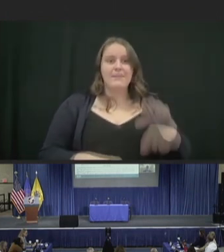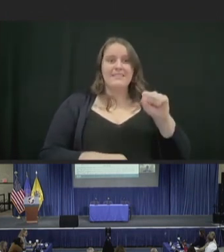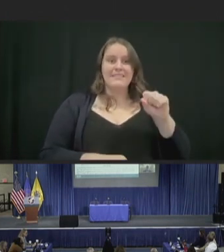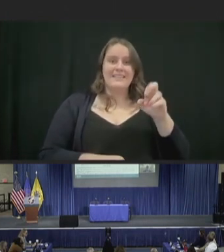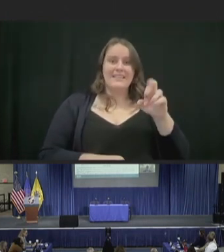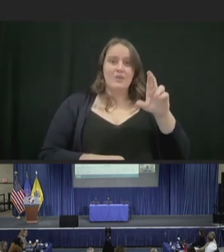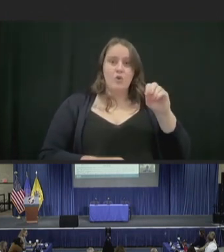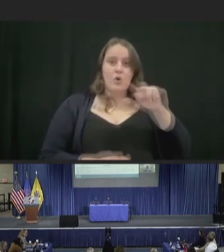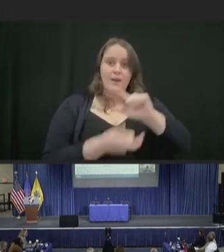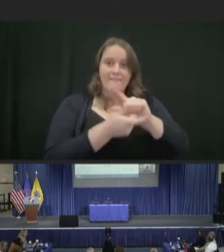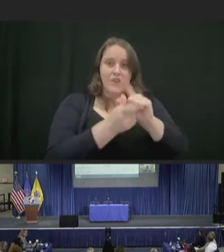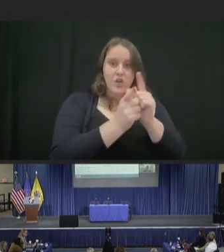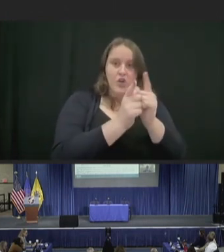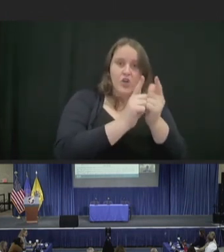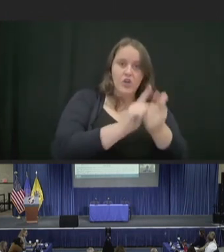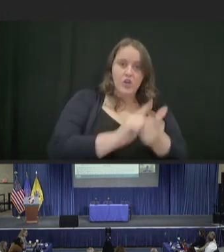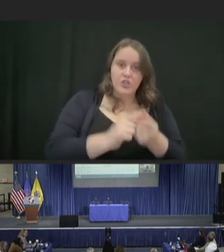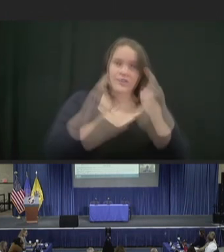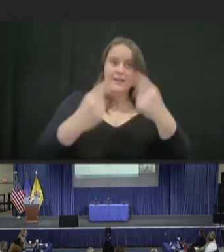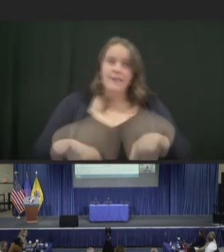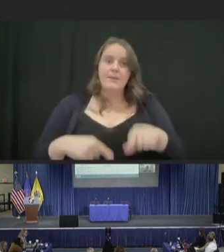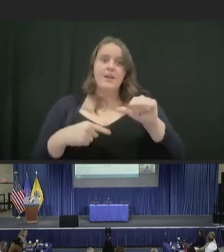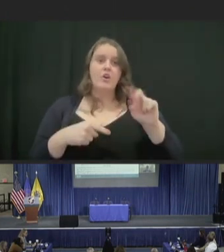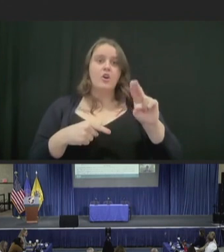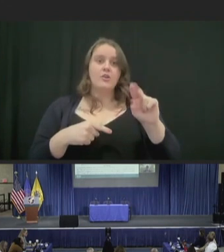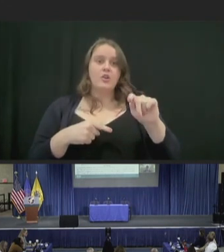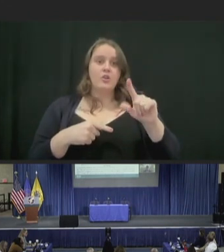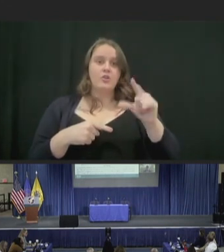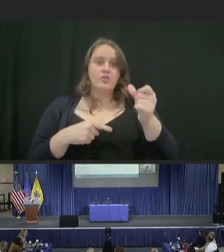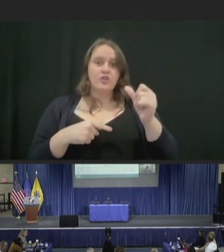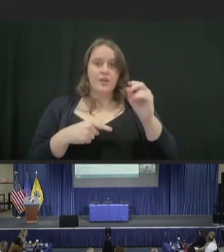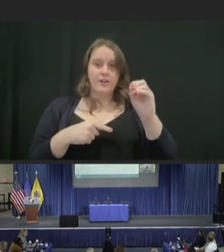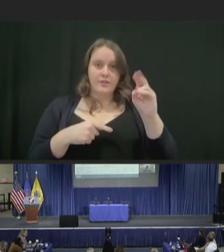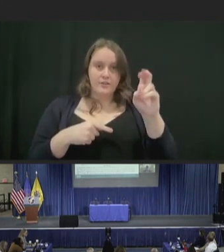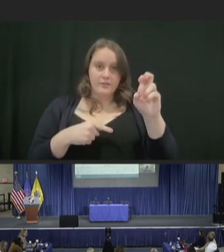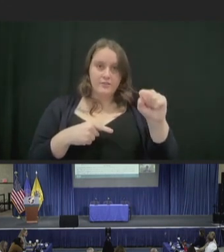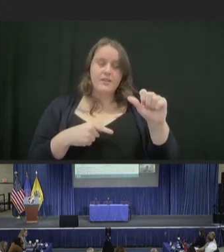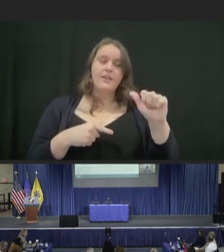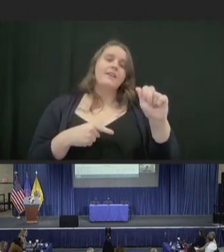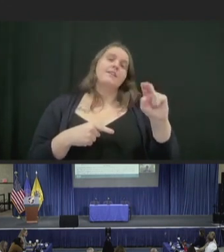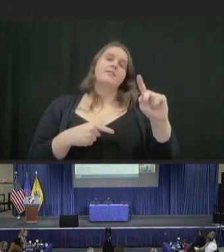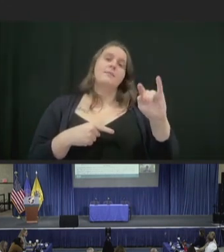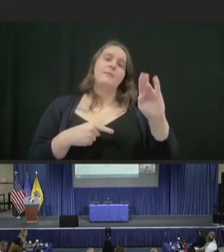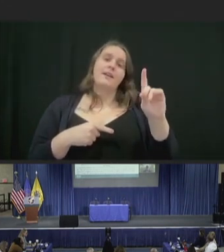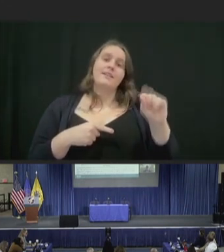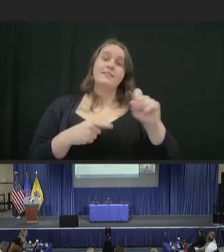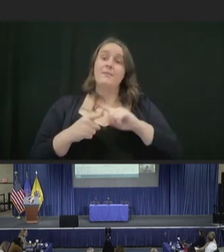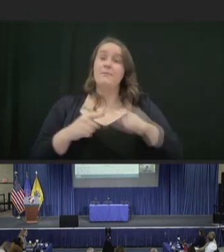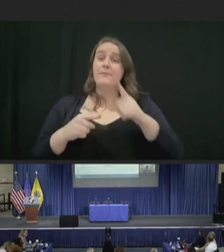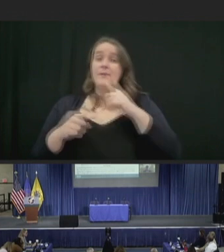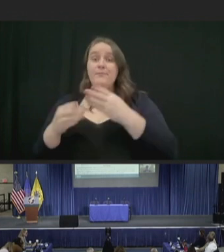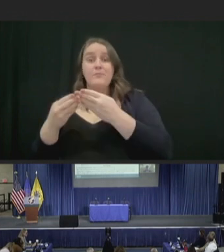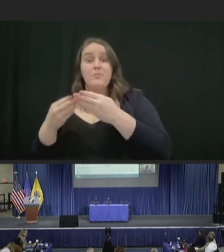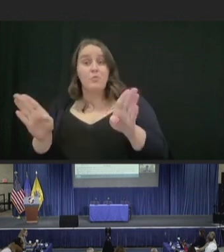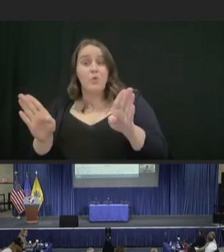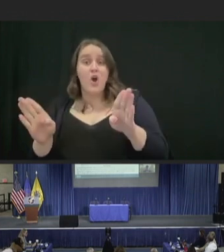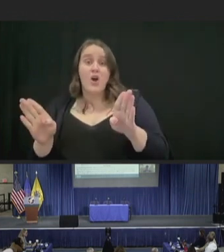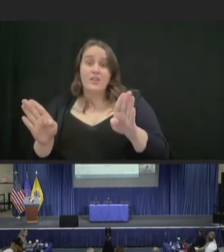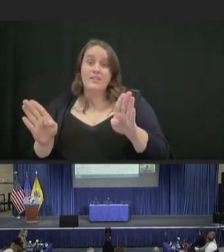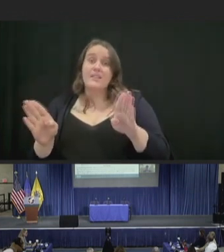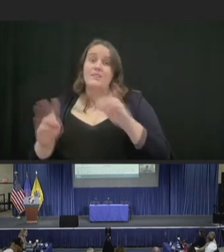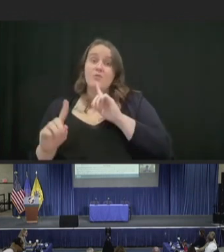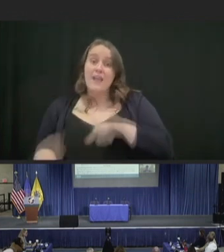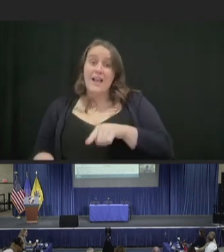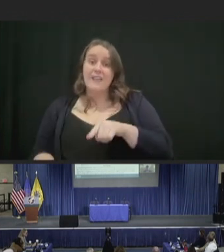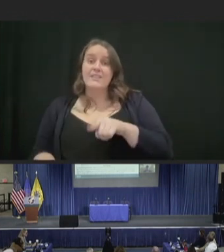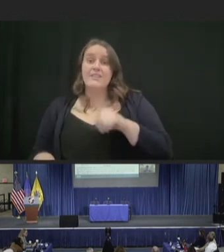neutralizing antibodies may occur, but broadly reactive neutralizing antibodies, or BNAbs, only occur in a